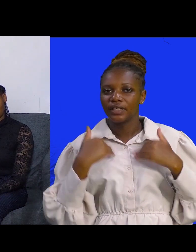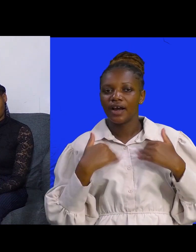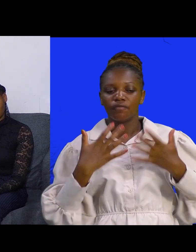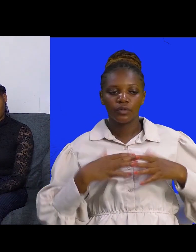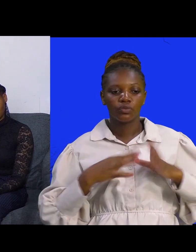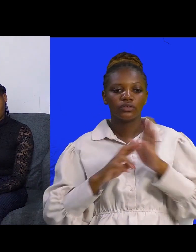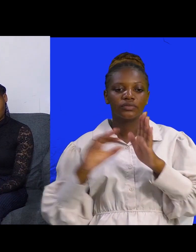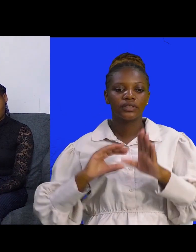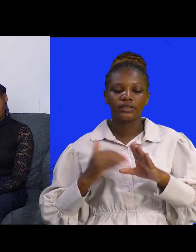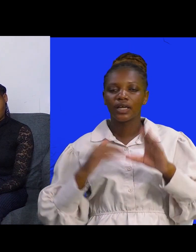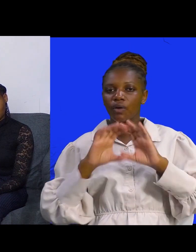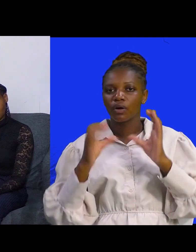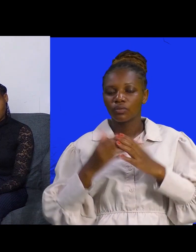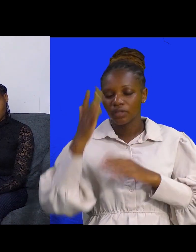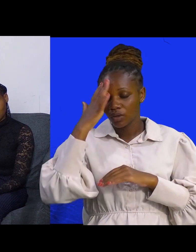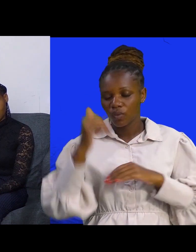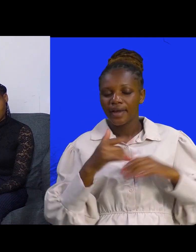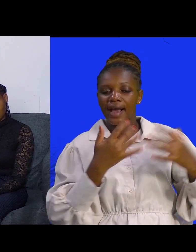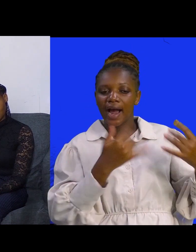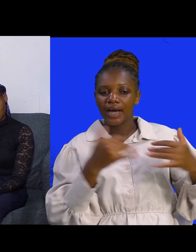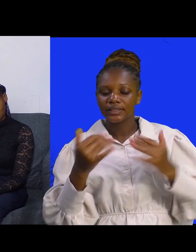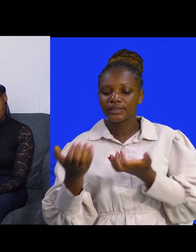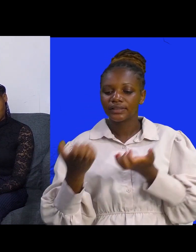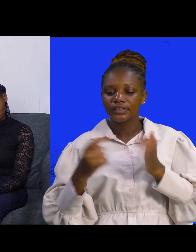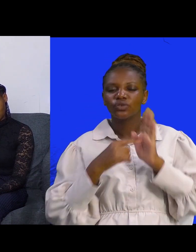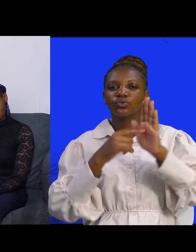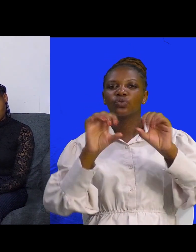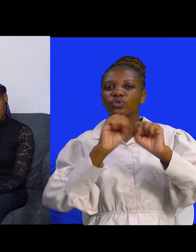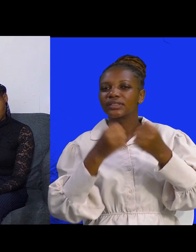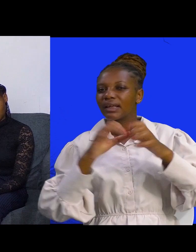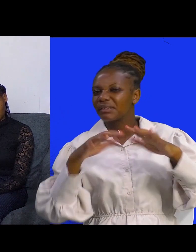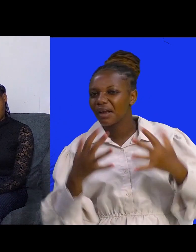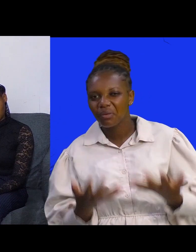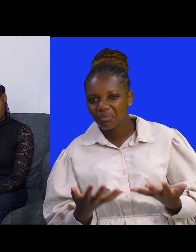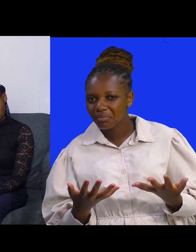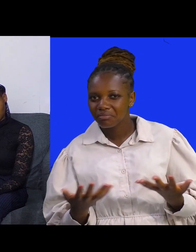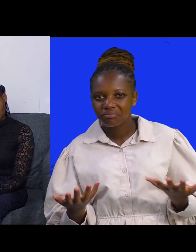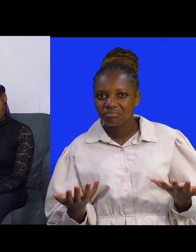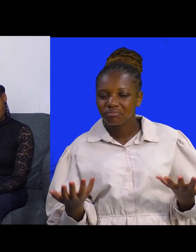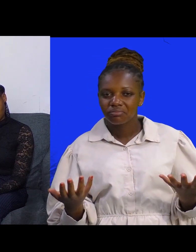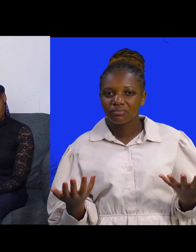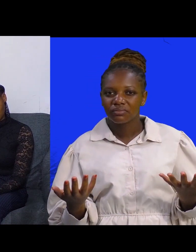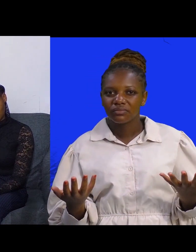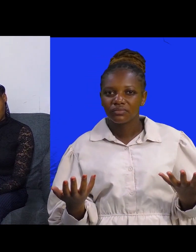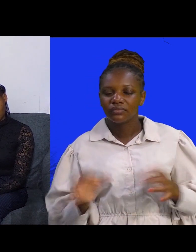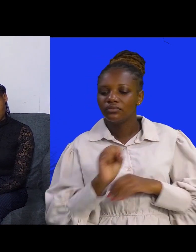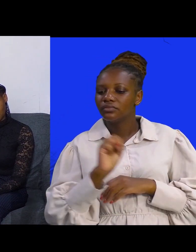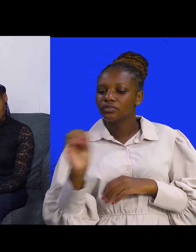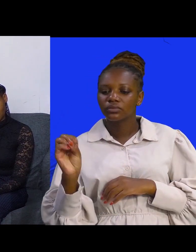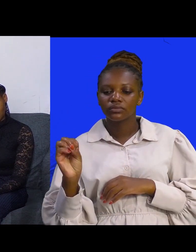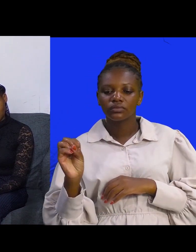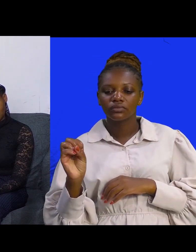represented, because at the end of the day, uh, acting should mirror how the society is.